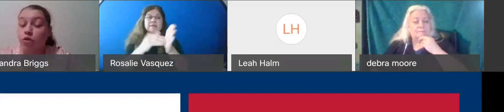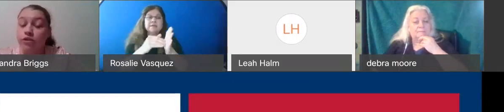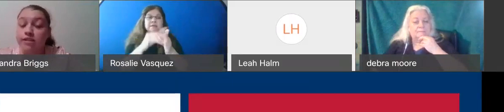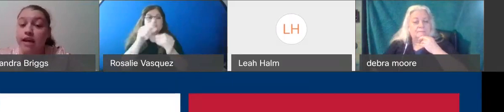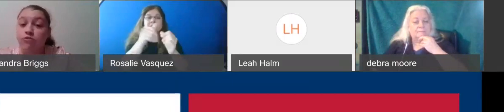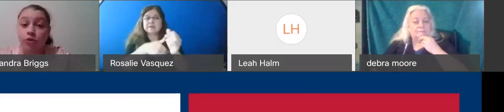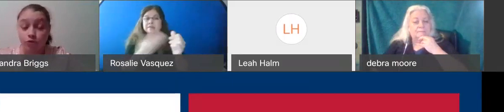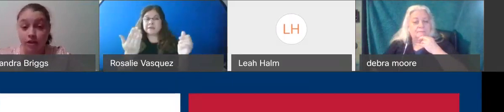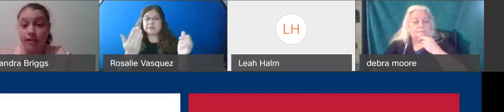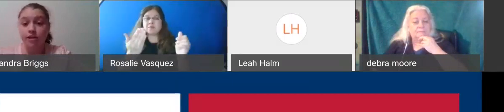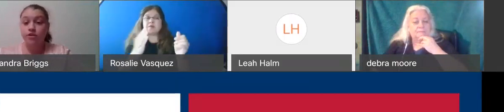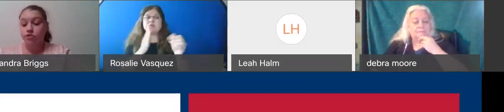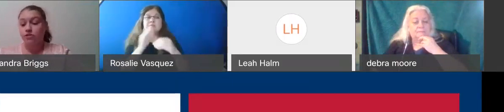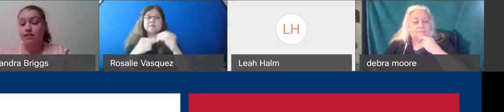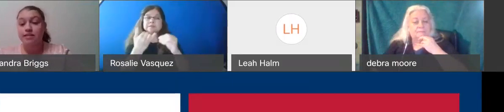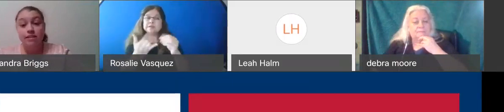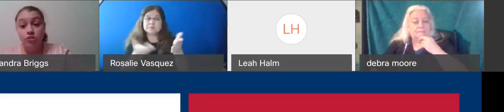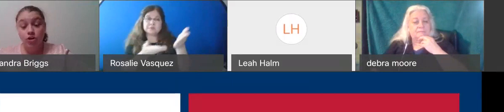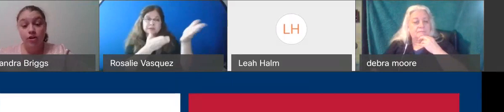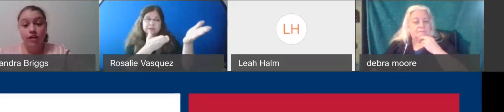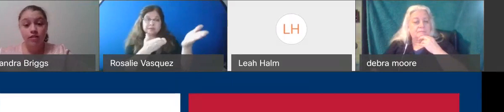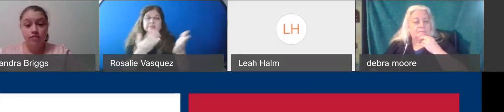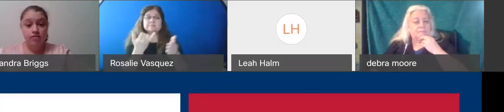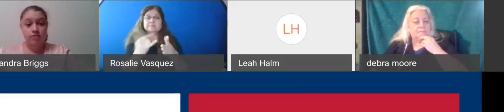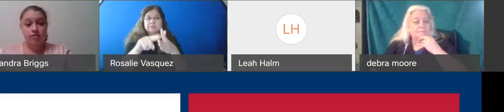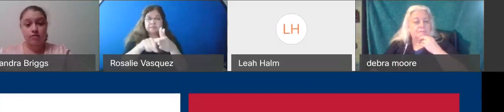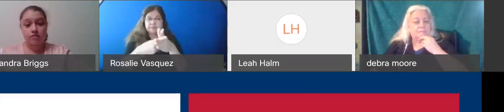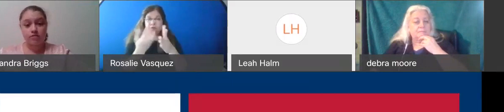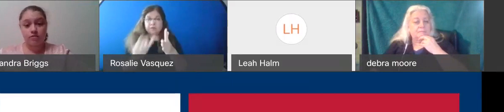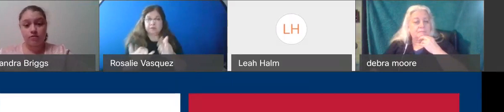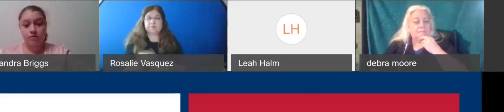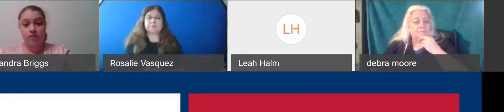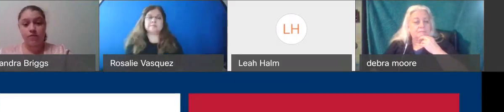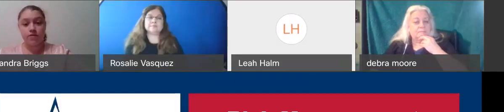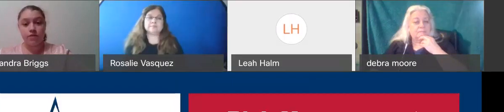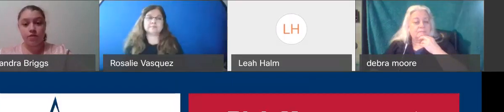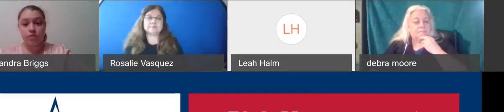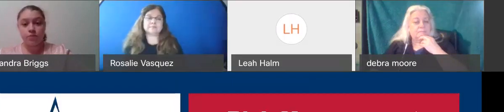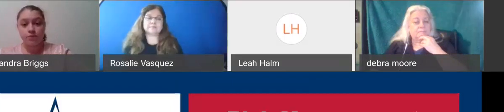content we go over today, feel free. So let's get started.